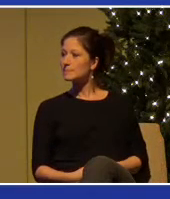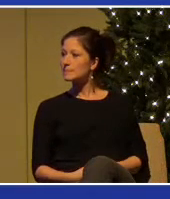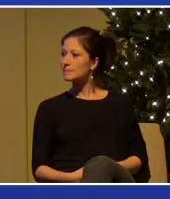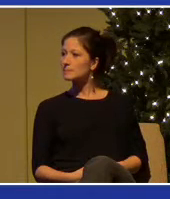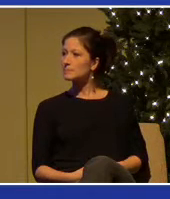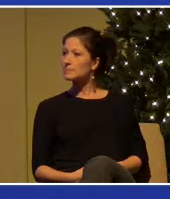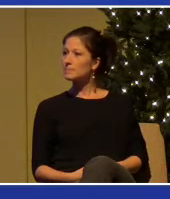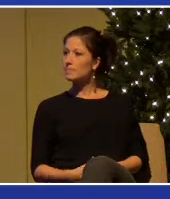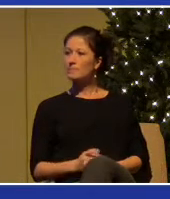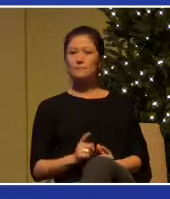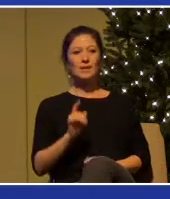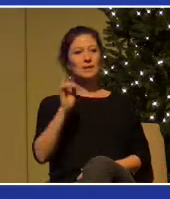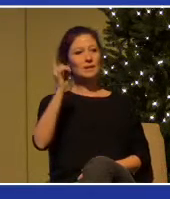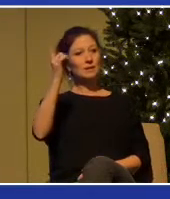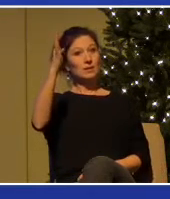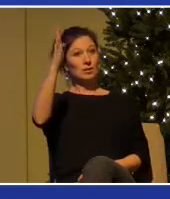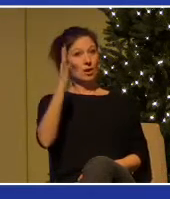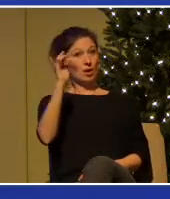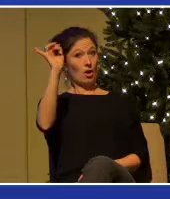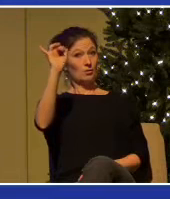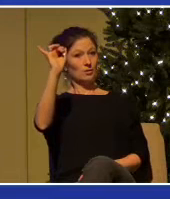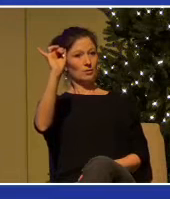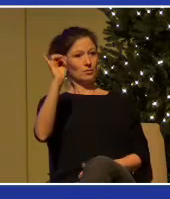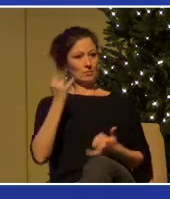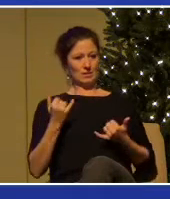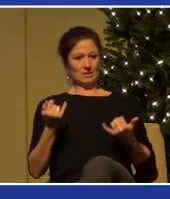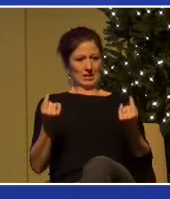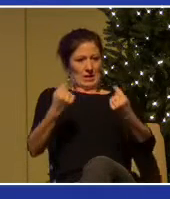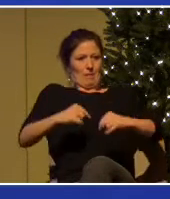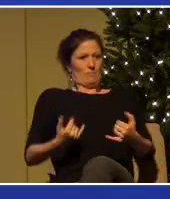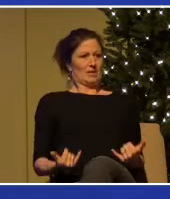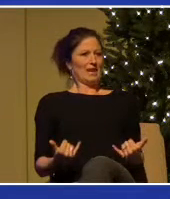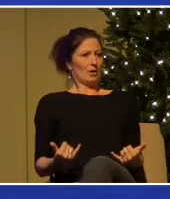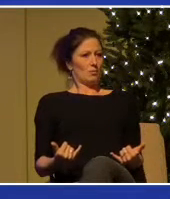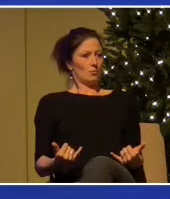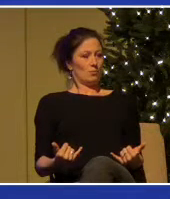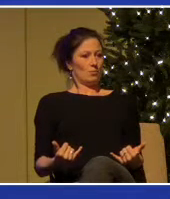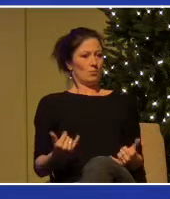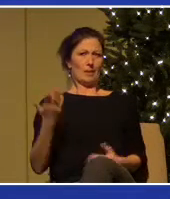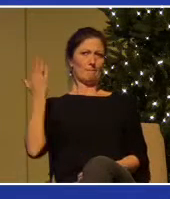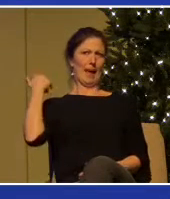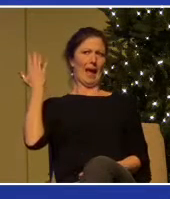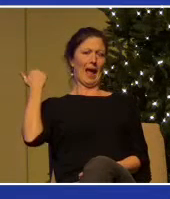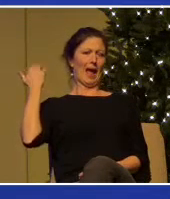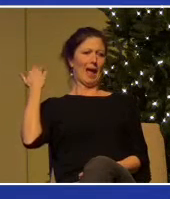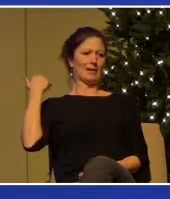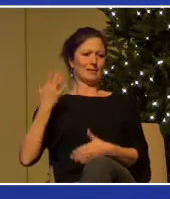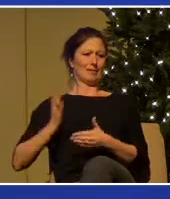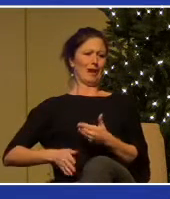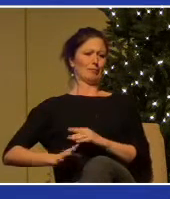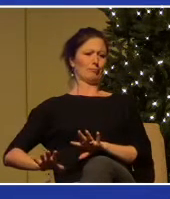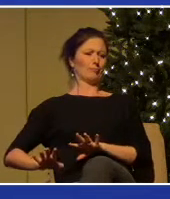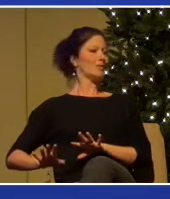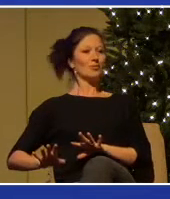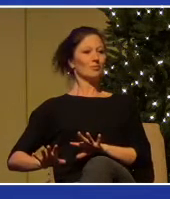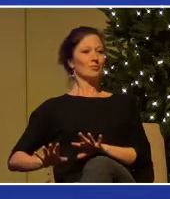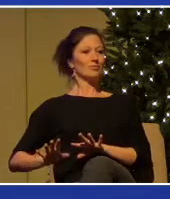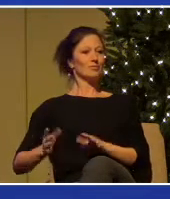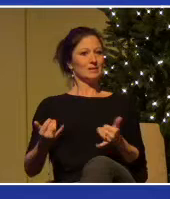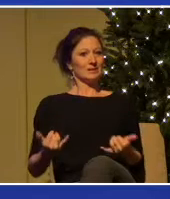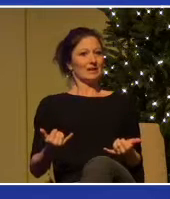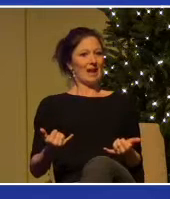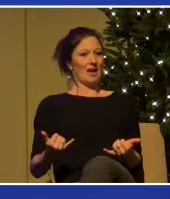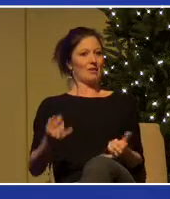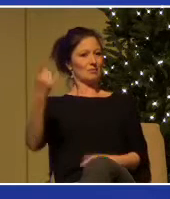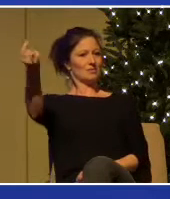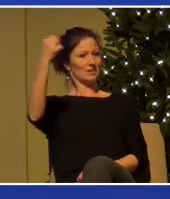But he's also a God who comes in the present. Not just the past, not just the future, a God who